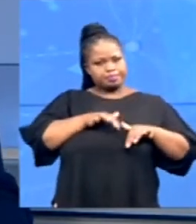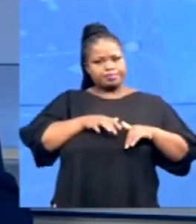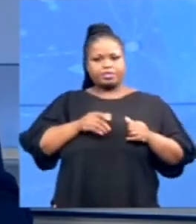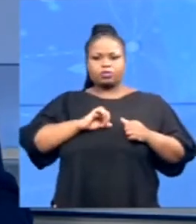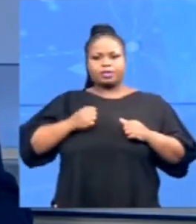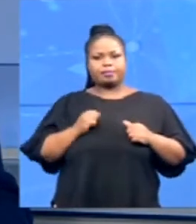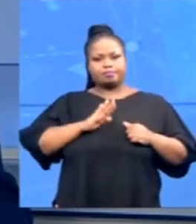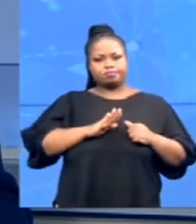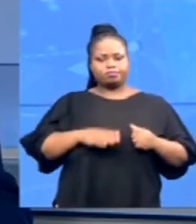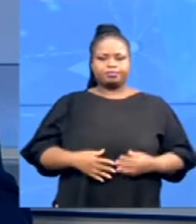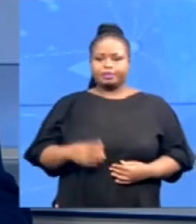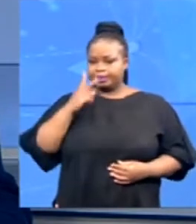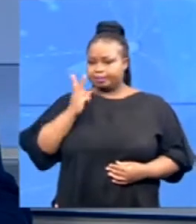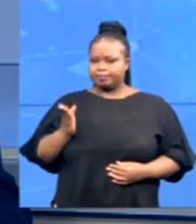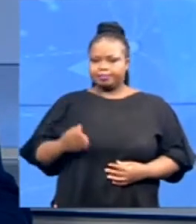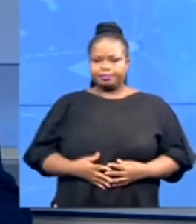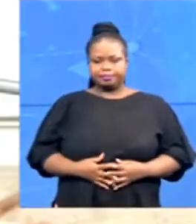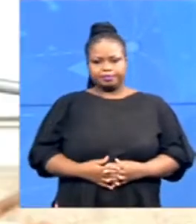this story.